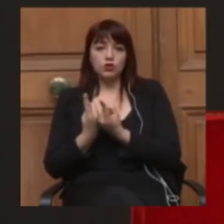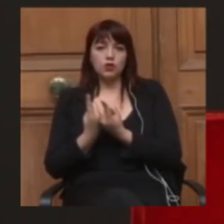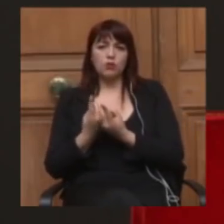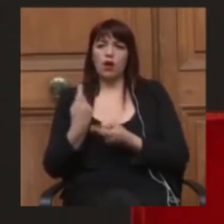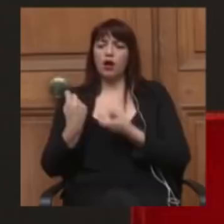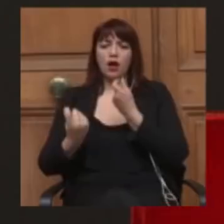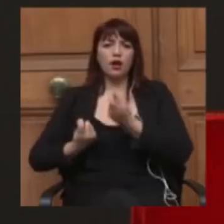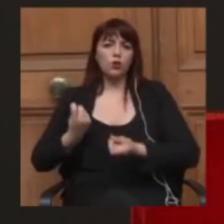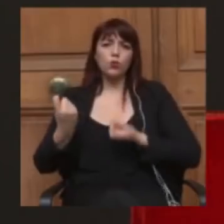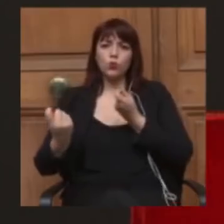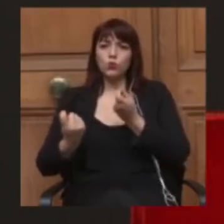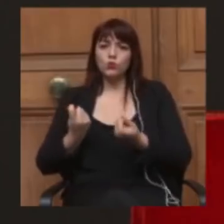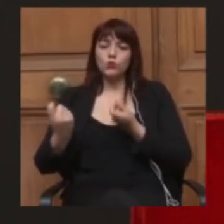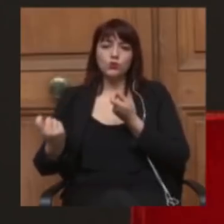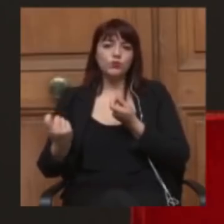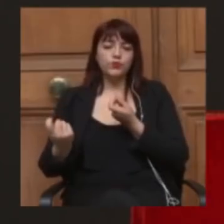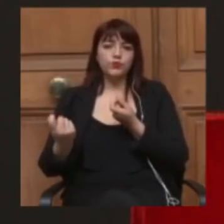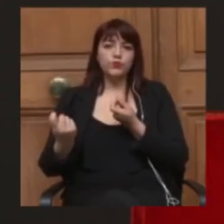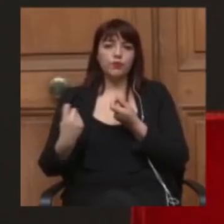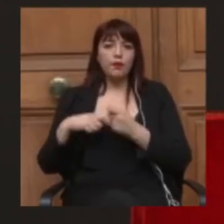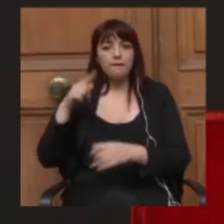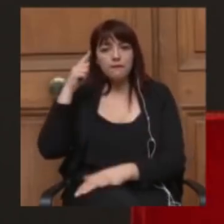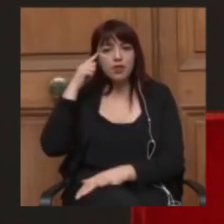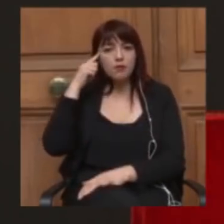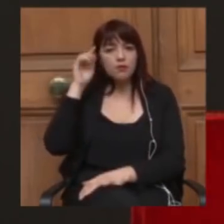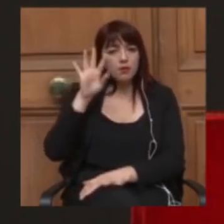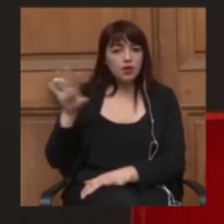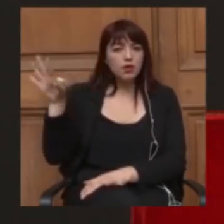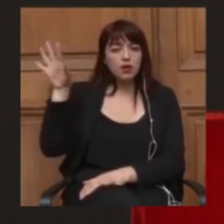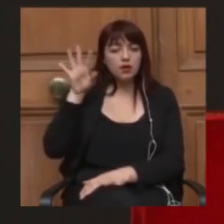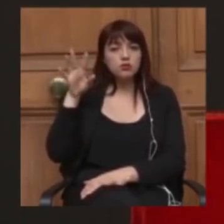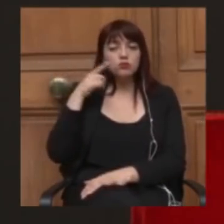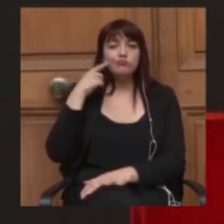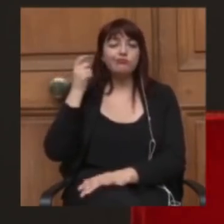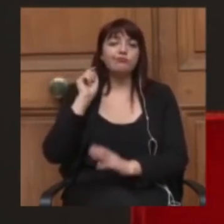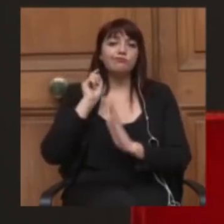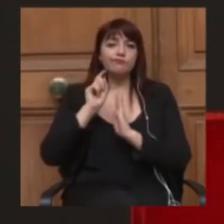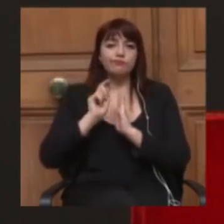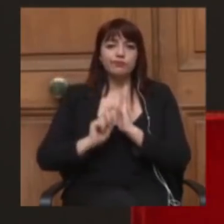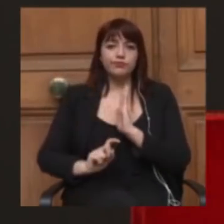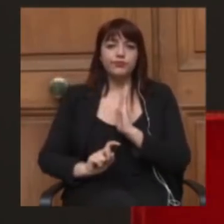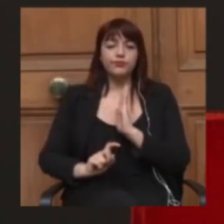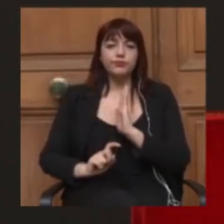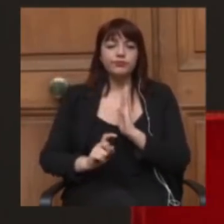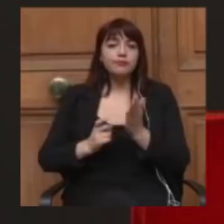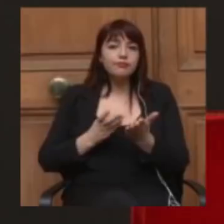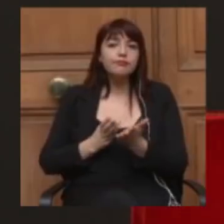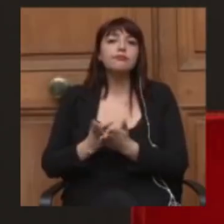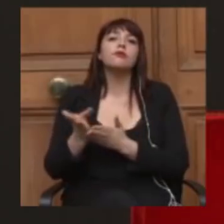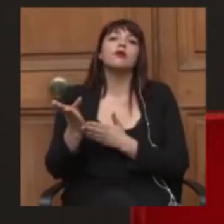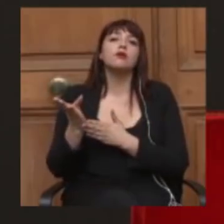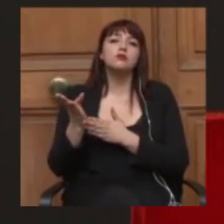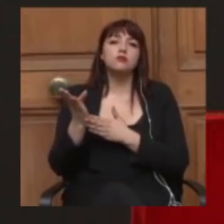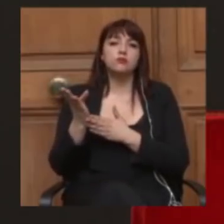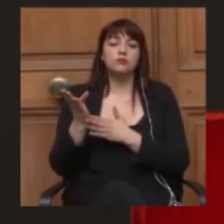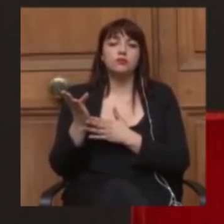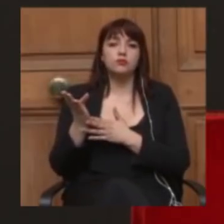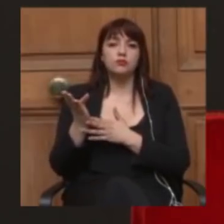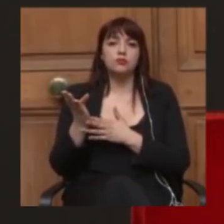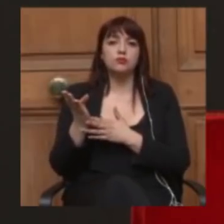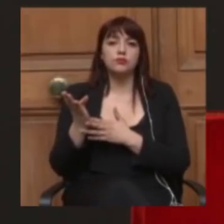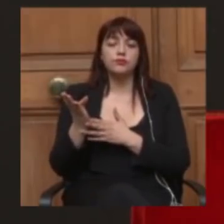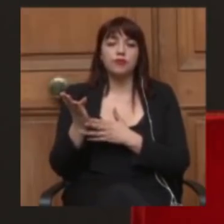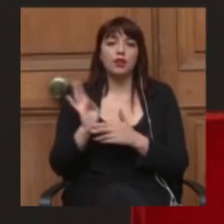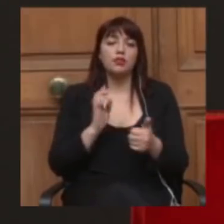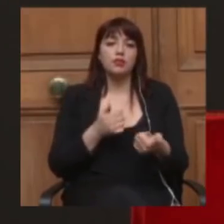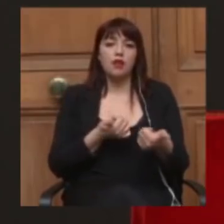and imaginative thought to bear upon these accepted schemes of value, it is because we seek